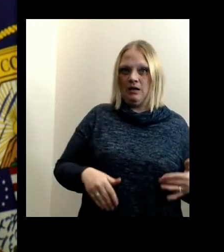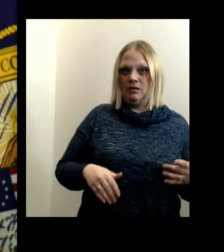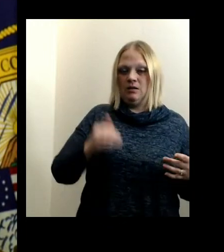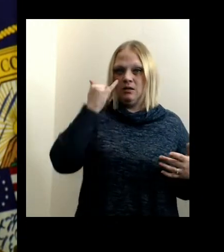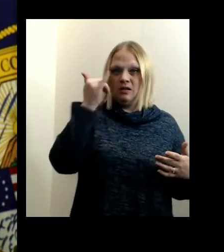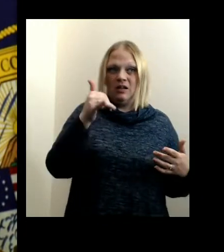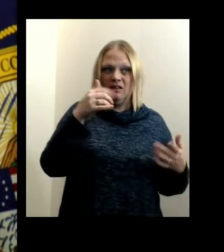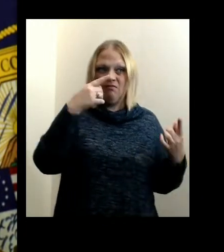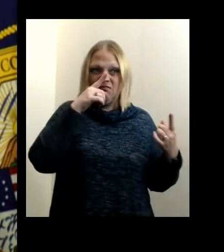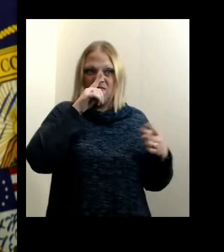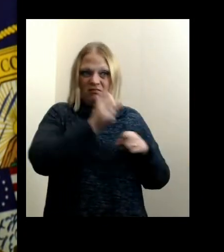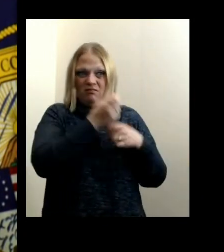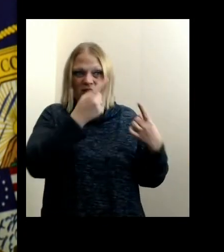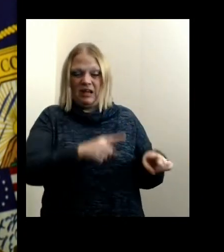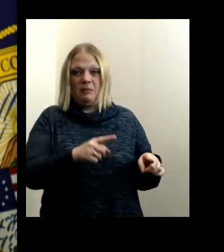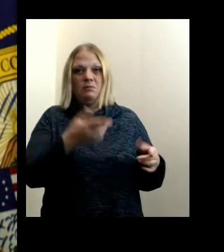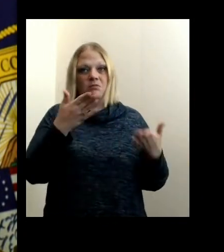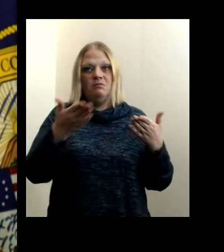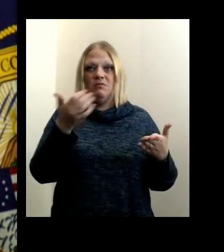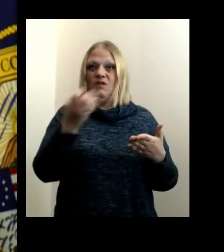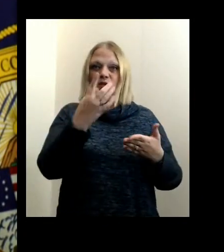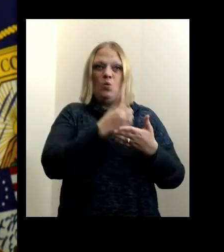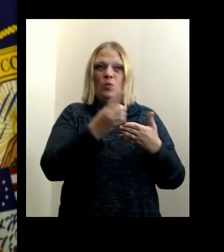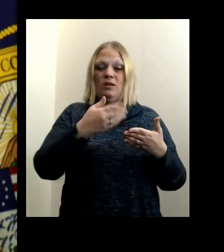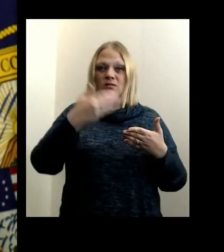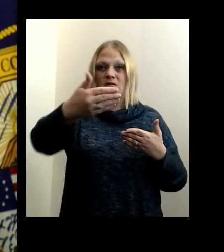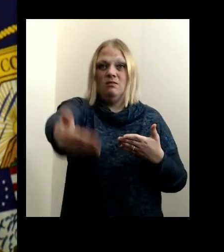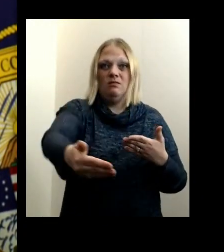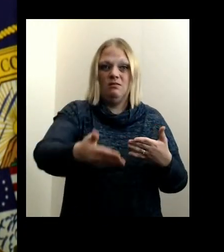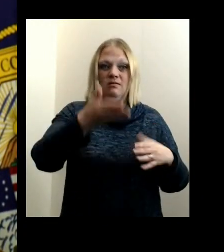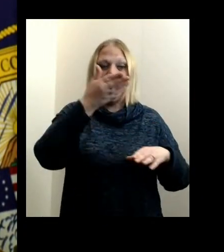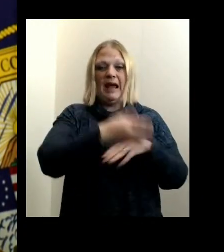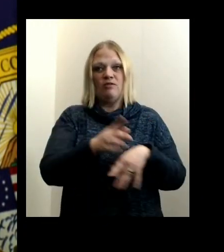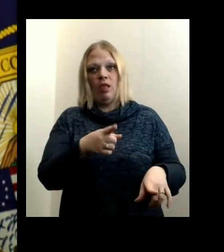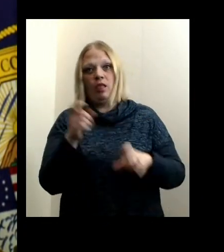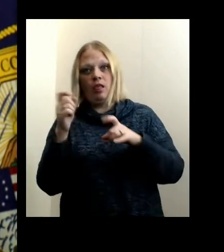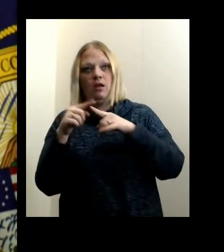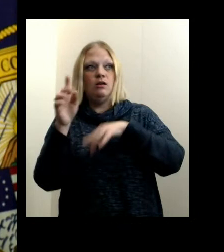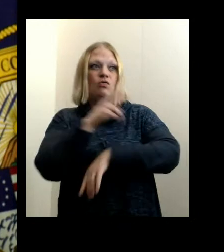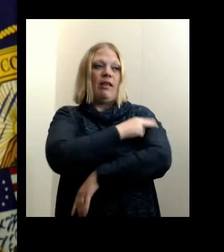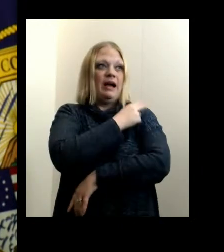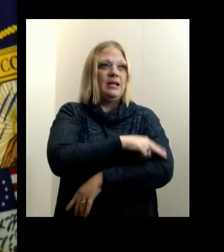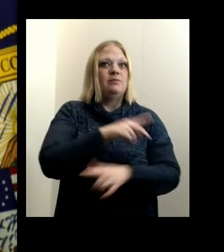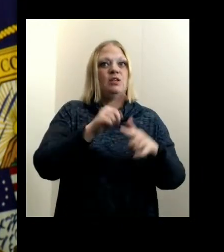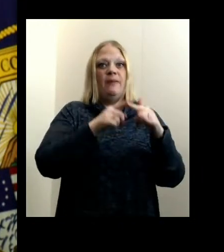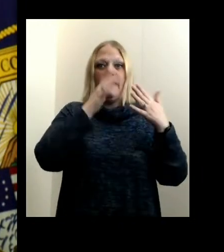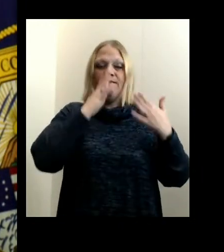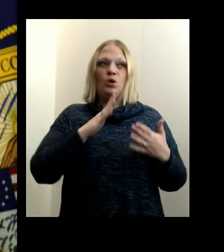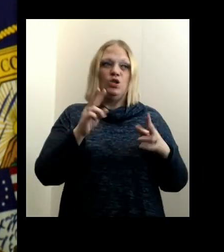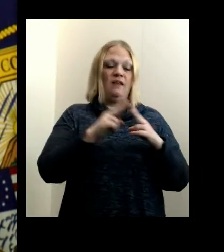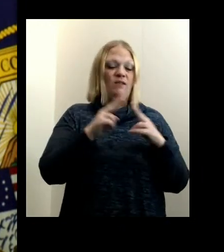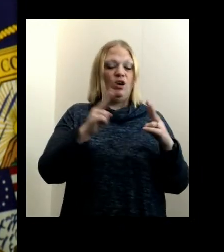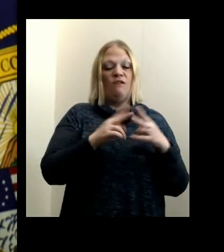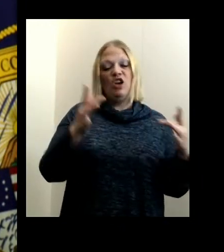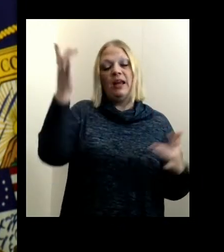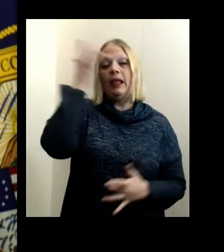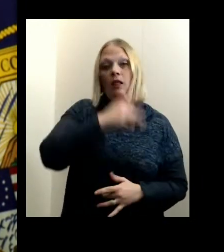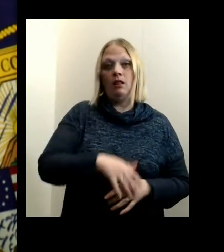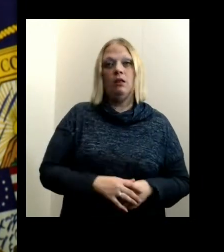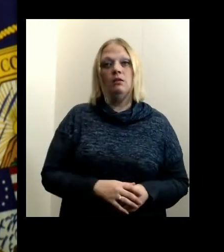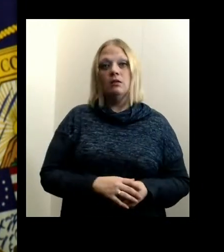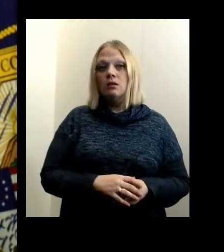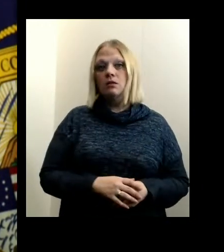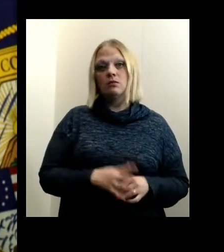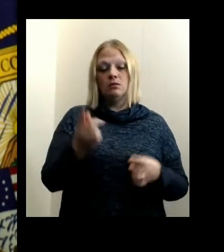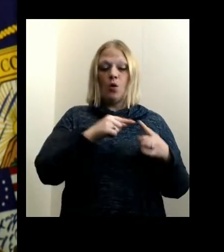be a couple to 3 weeks out after they become hospitalized, and after then they unfortunately become very ill. So when it